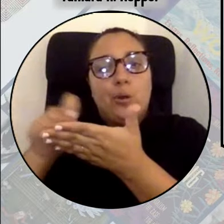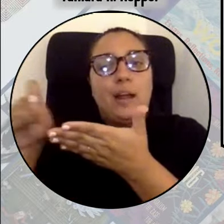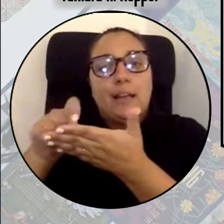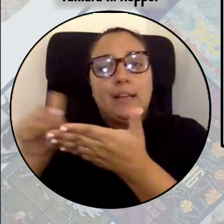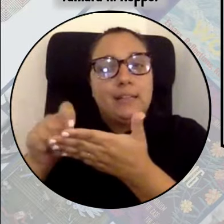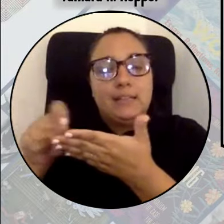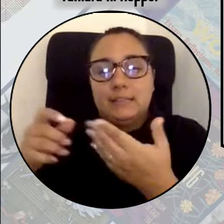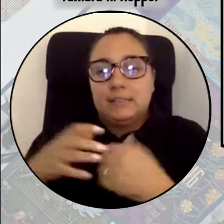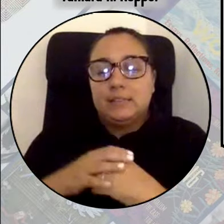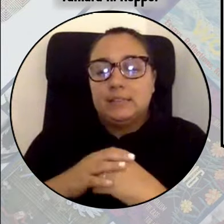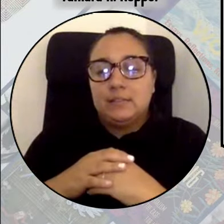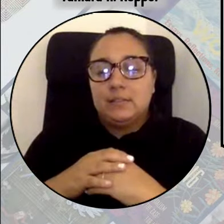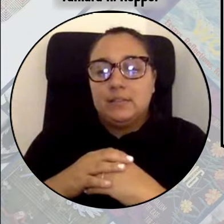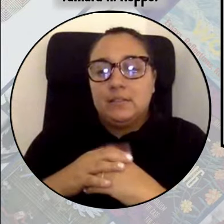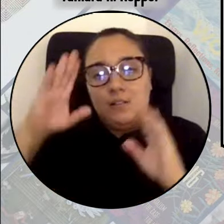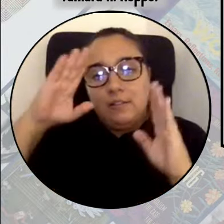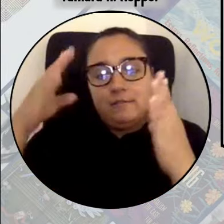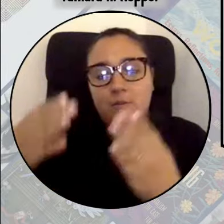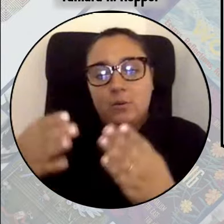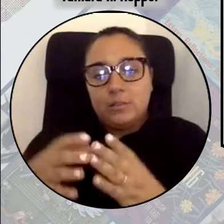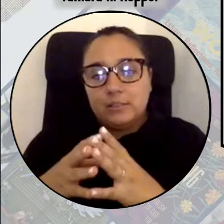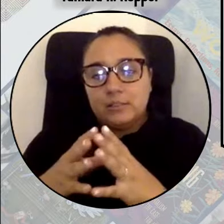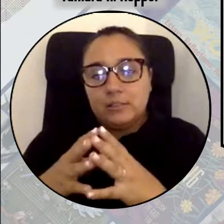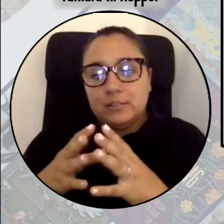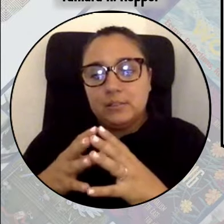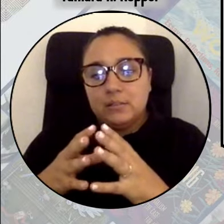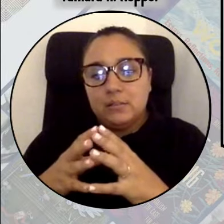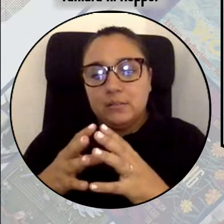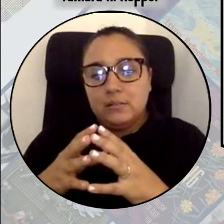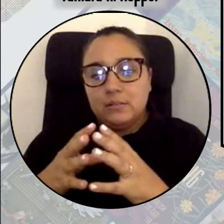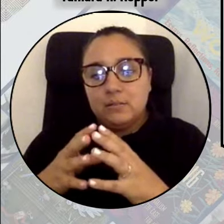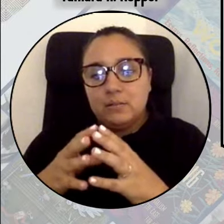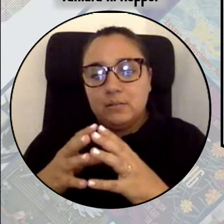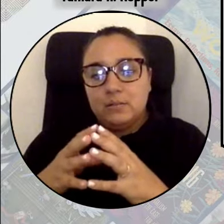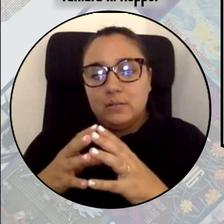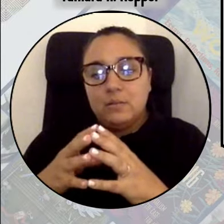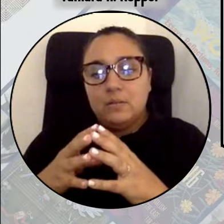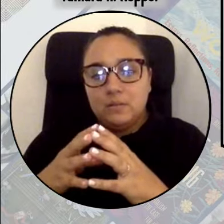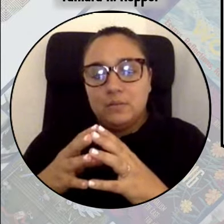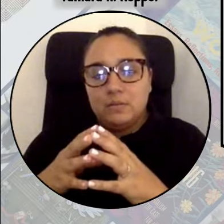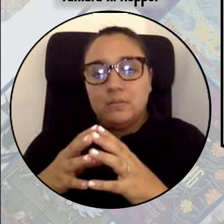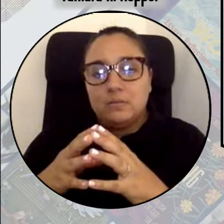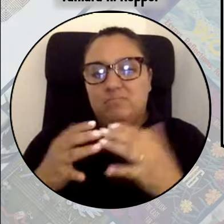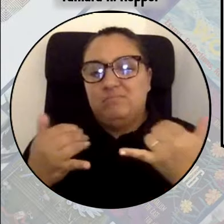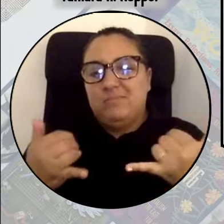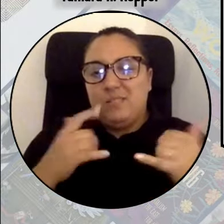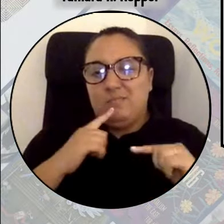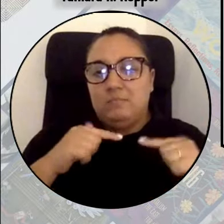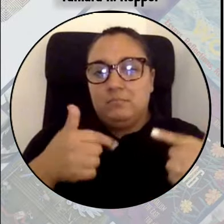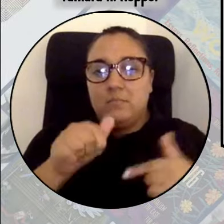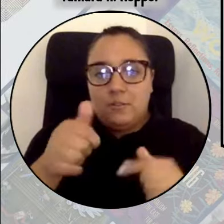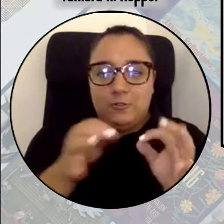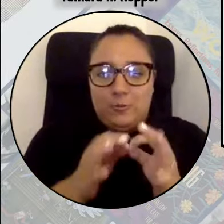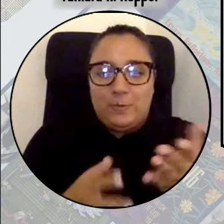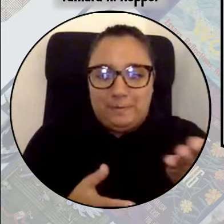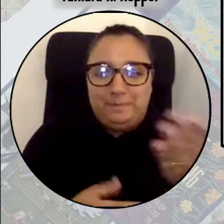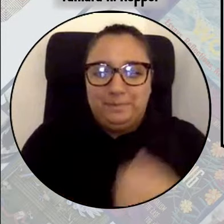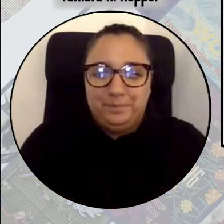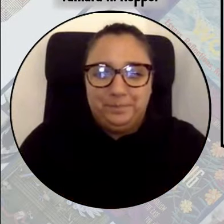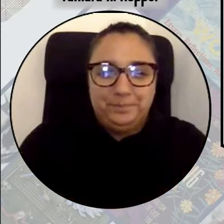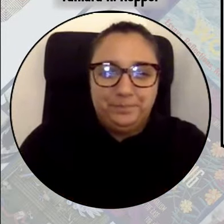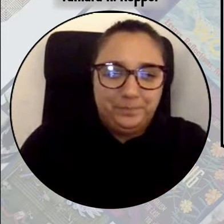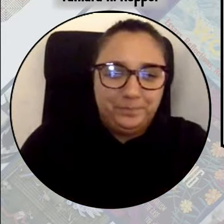importance of, he's writing about the importance of the non-immigrant admissions category as a